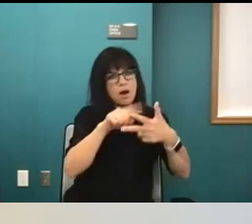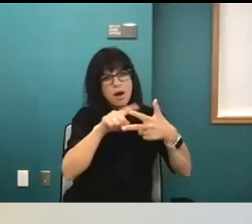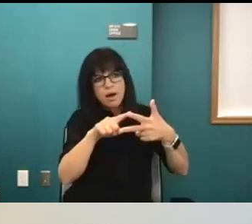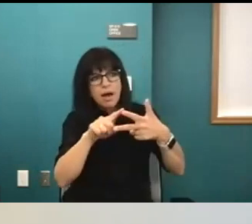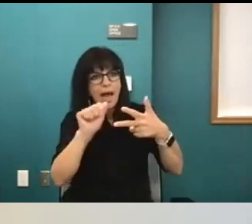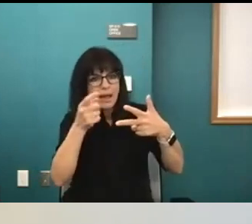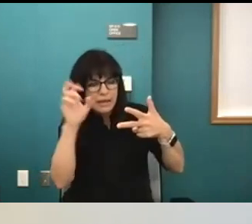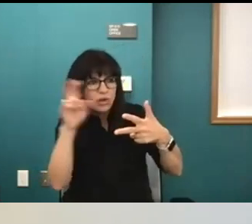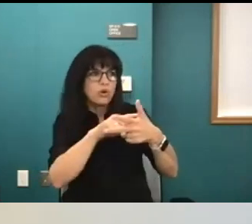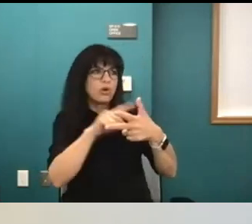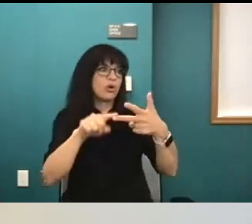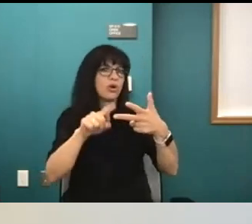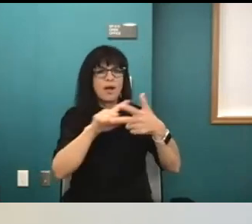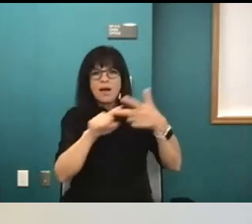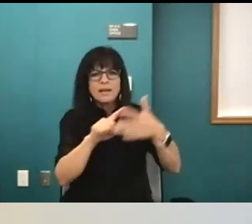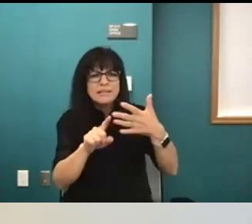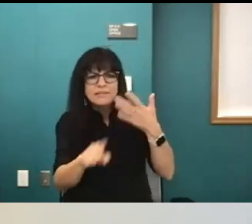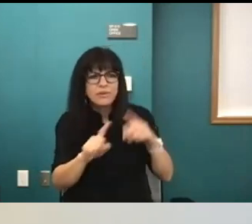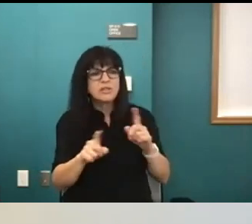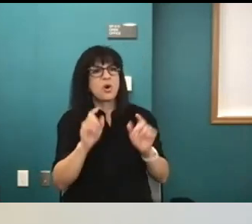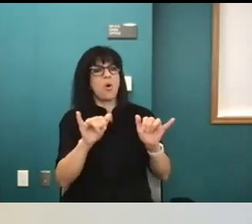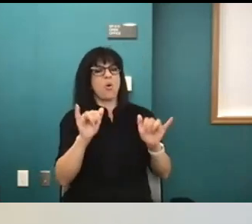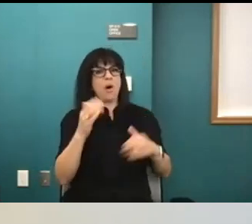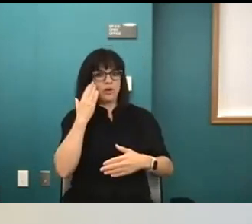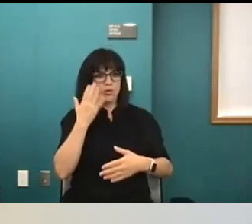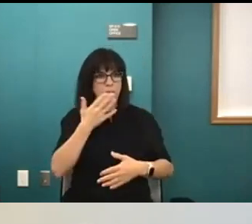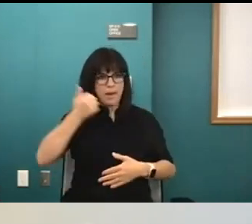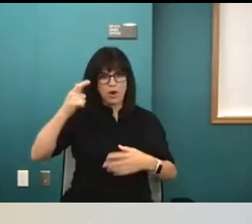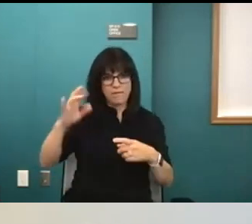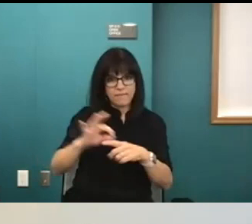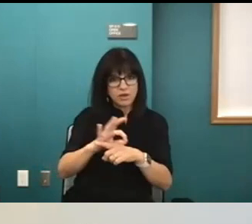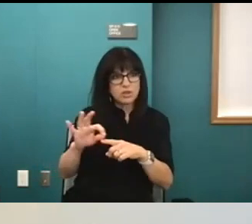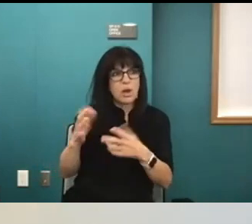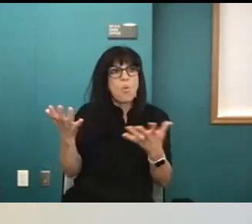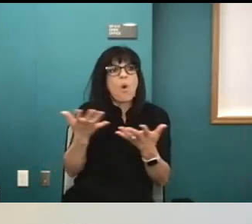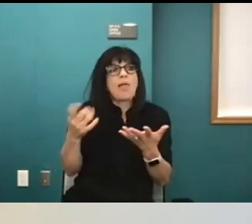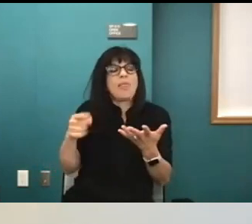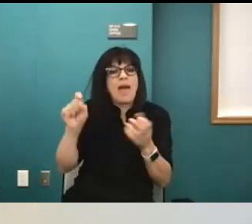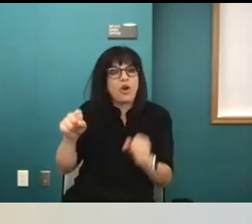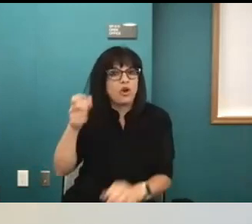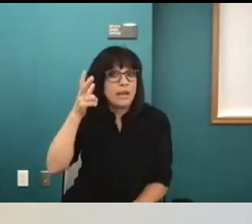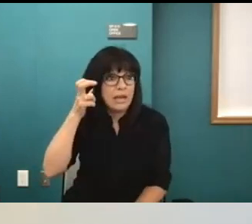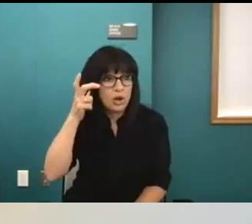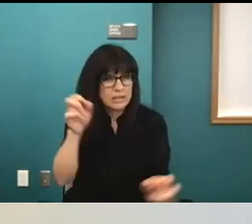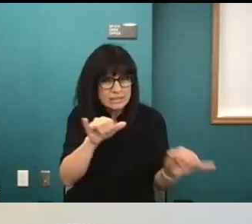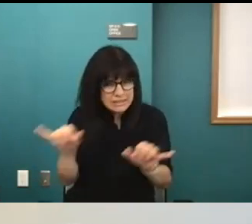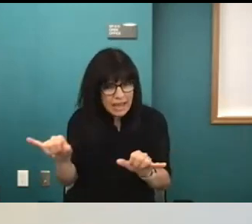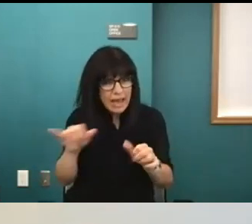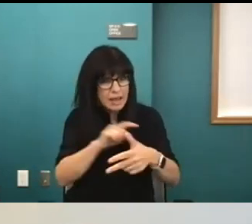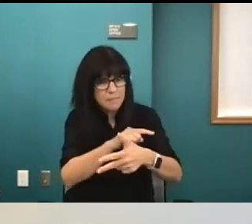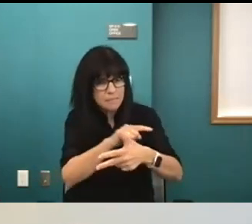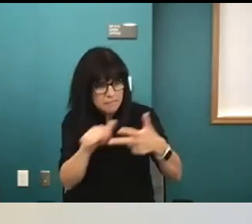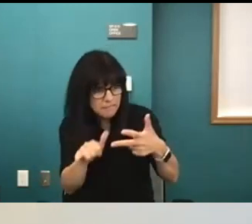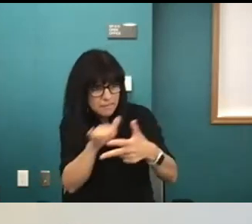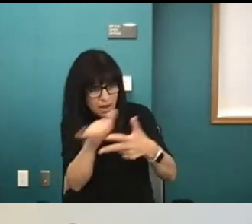Adhere device. And that way I got a really good idea of functionally, were they performing at roughly the same place across all three devices,